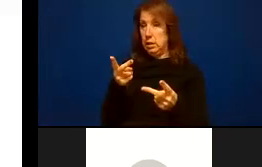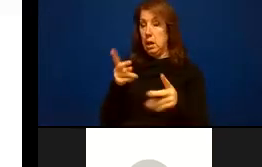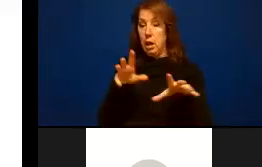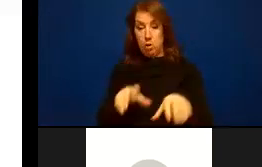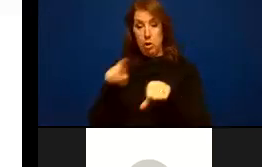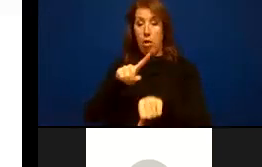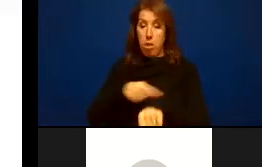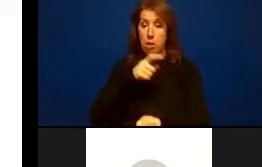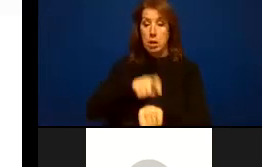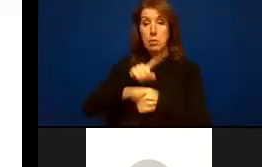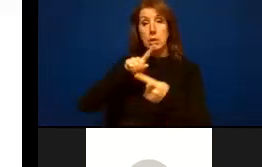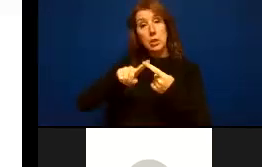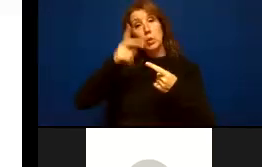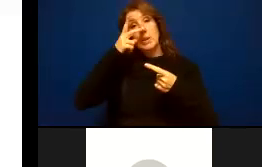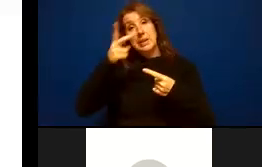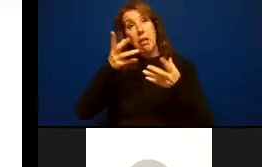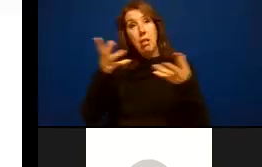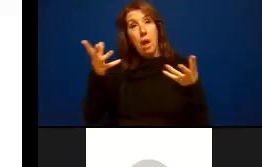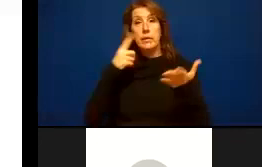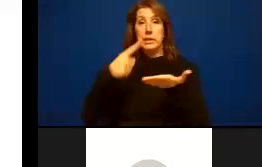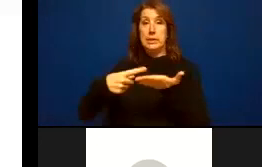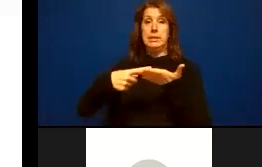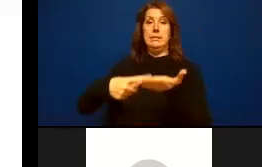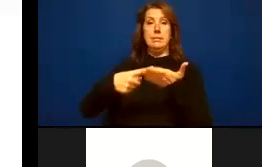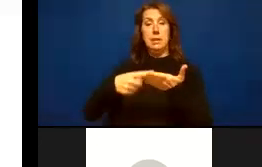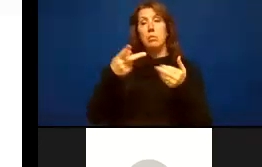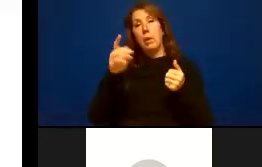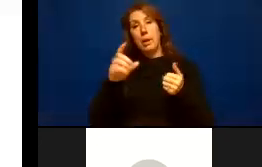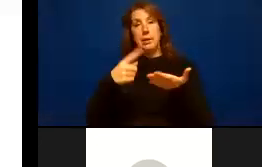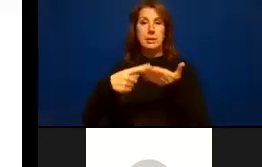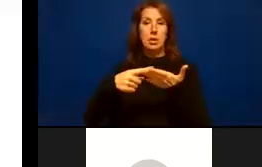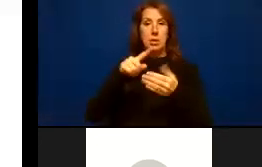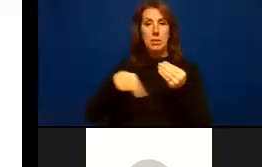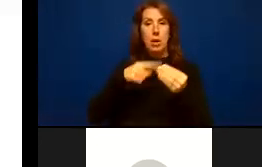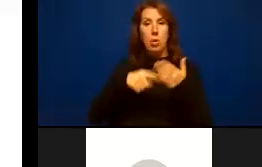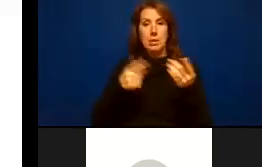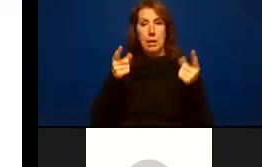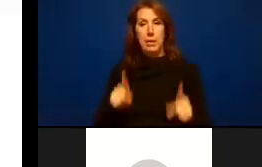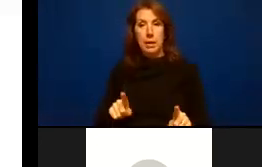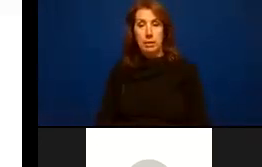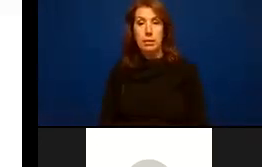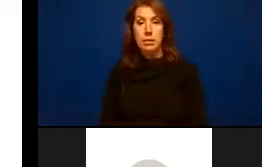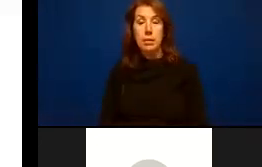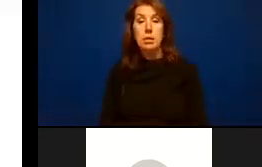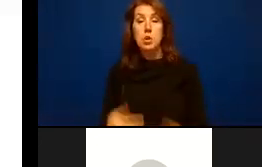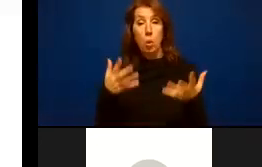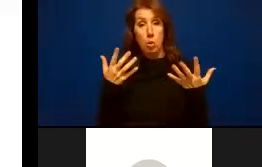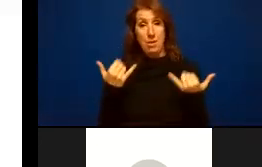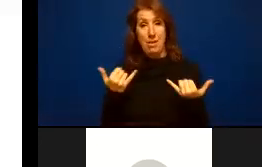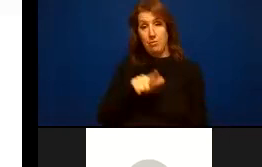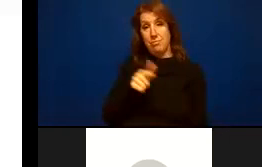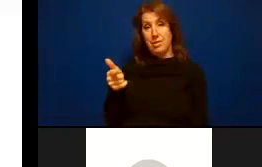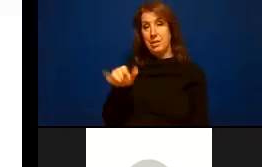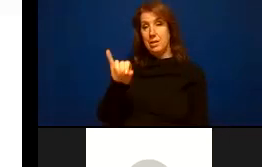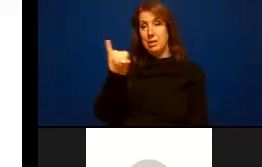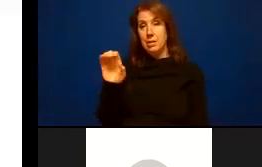started seeing a lot of public discussion about what was going on in psychiatric hospitals. At this point, I do want to turn it over to Jennifer, so